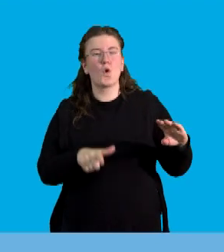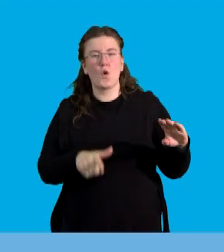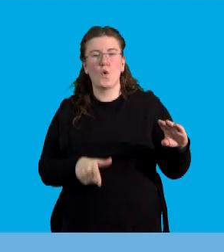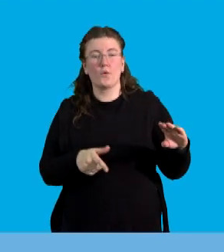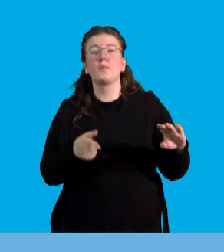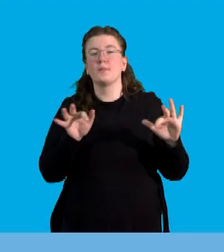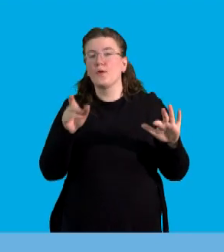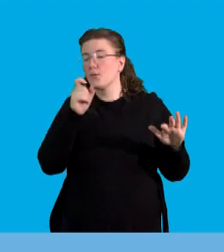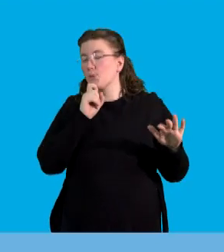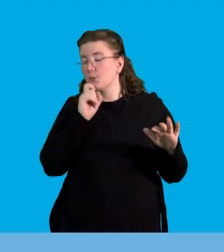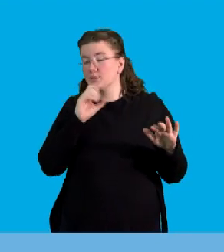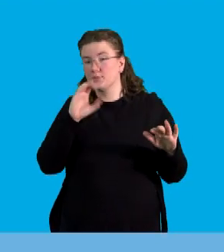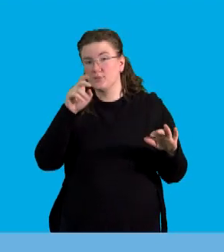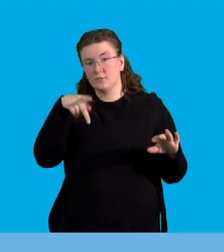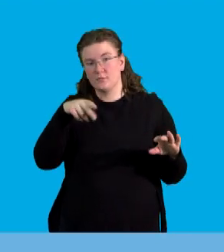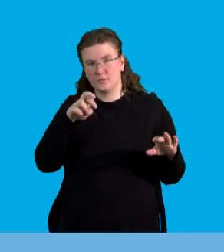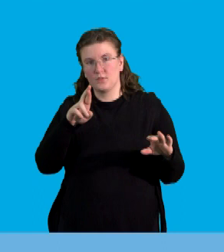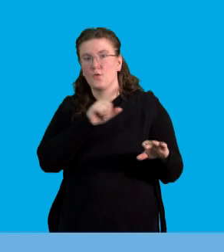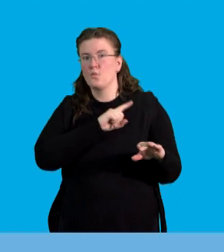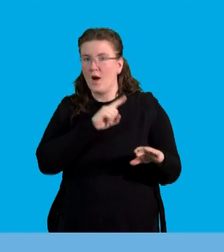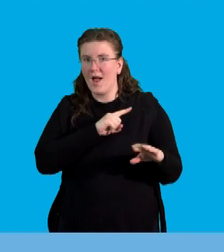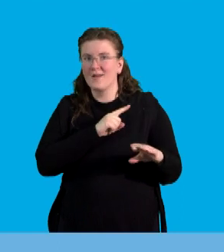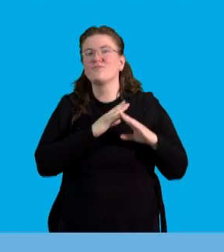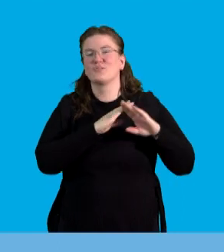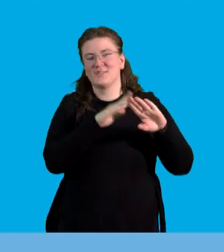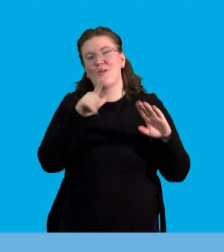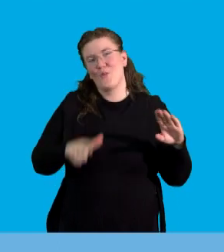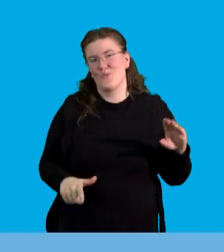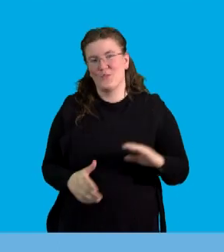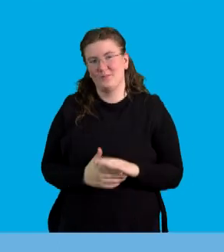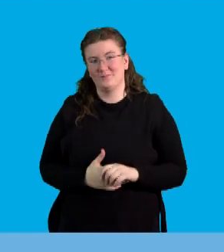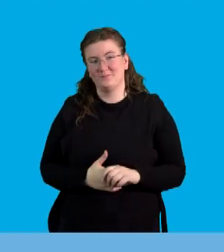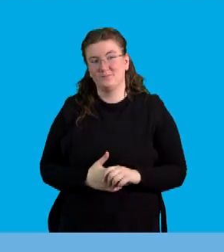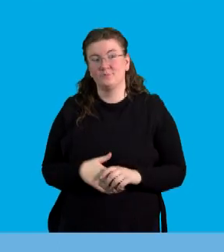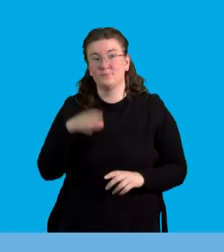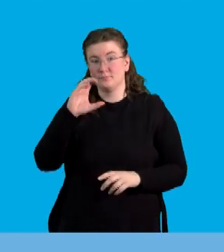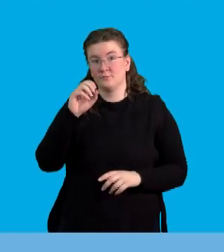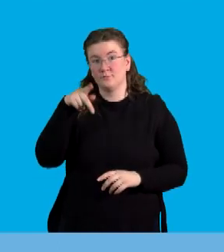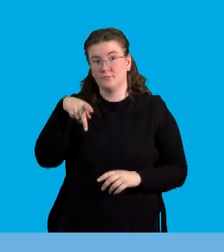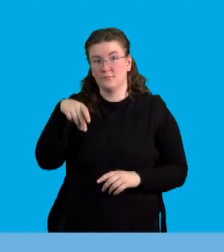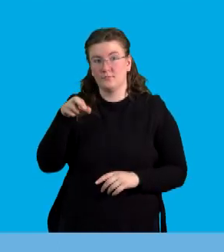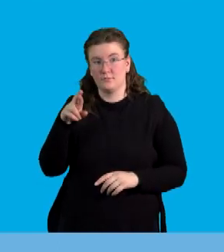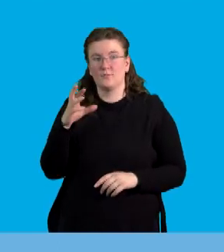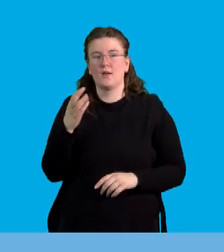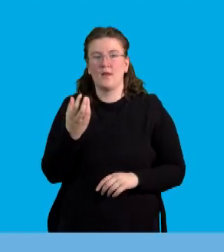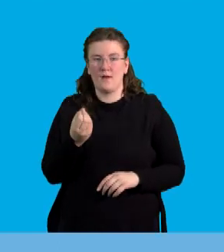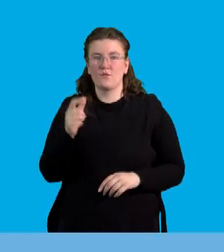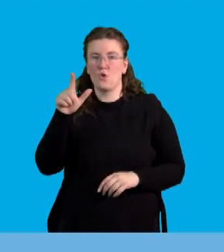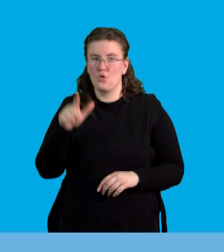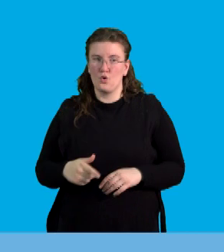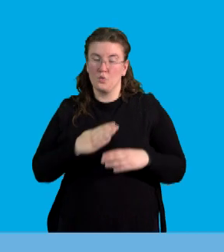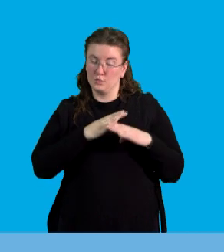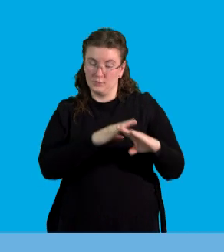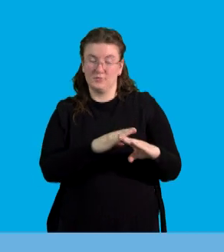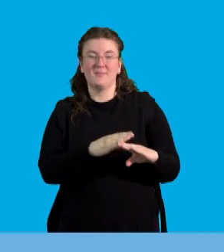because of this property of it being or having a low resistance. So copper wire therefore has a low resistance and little